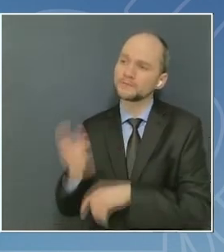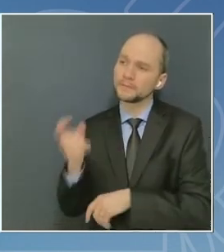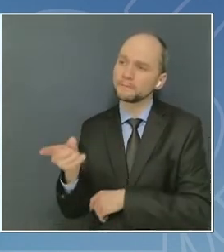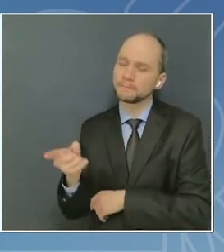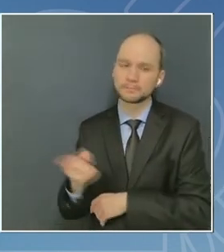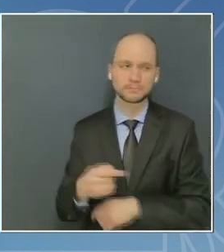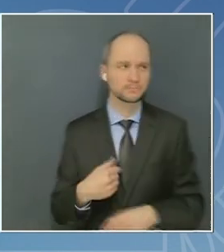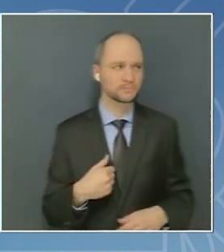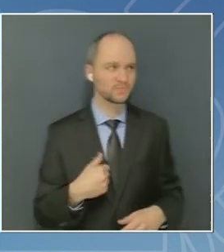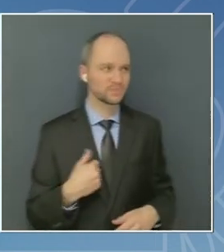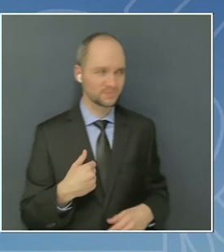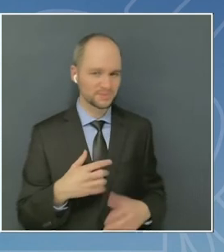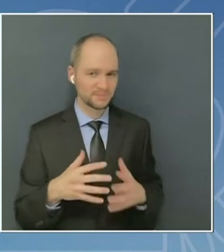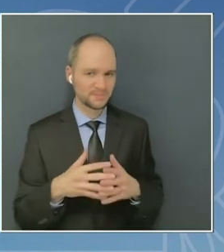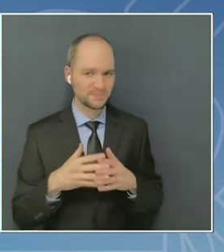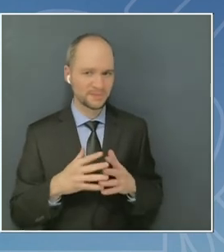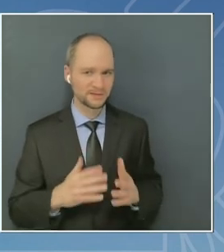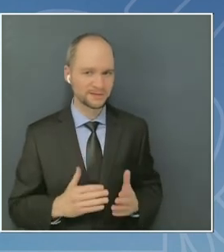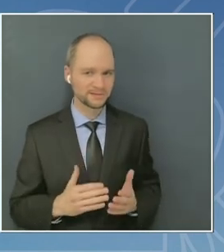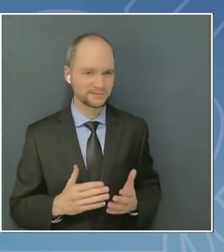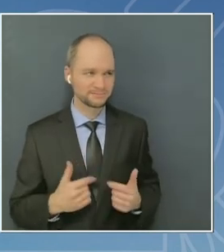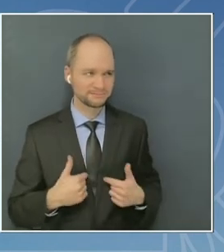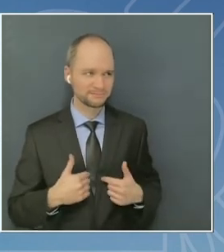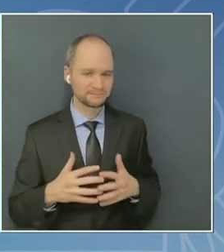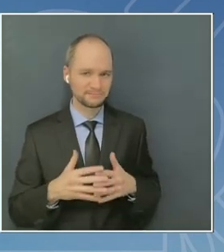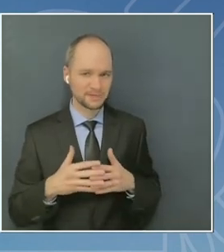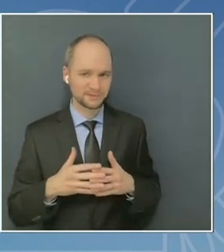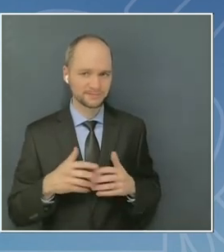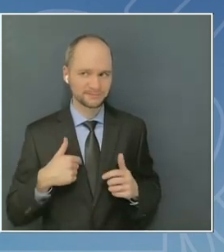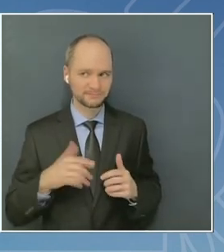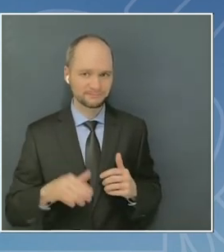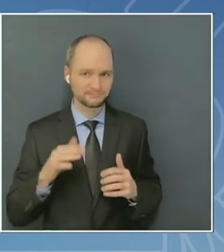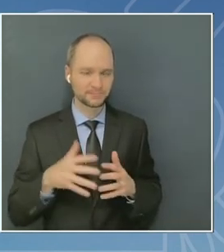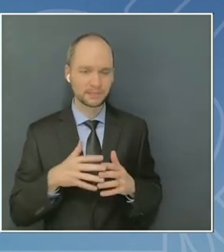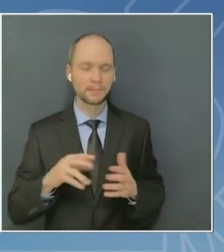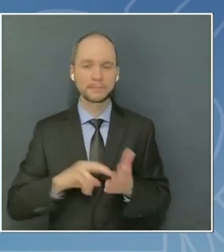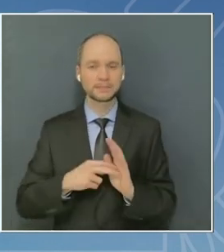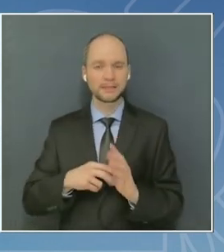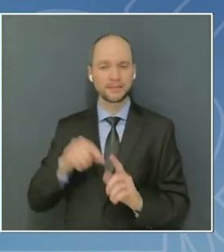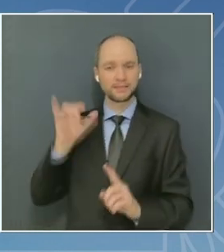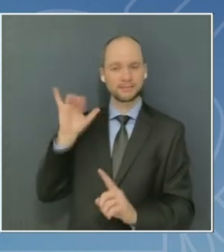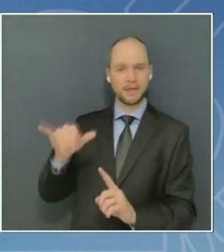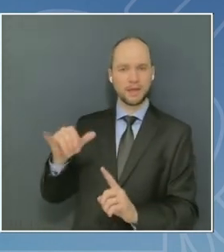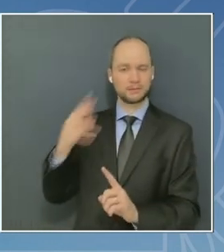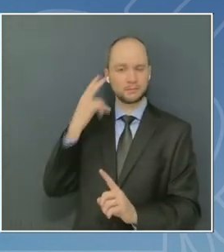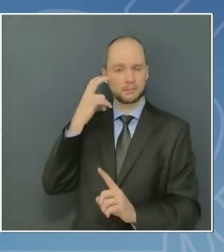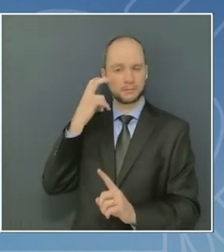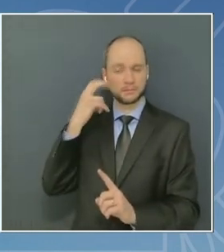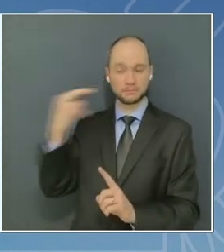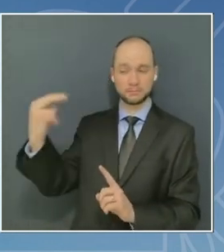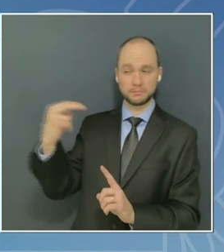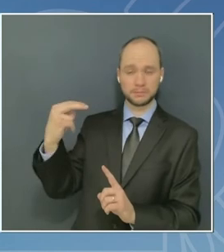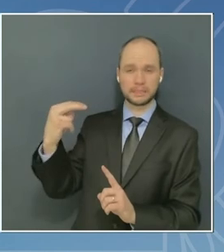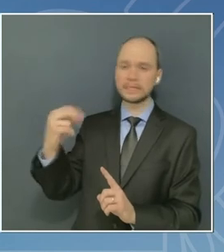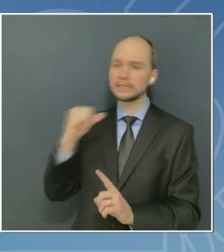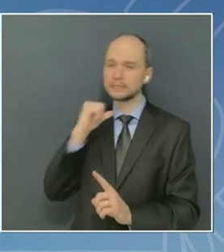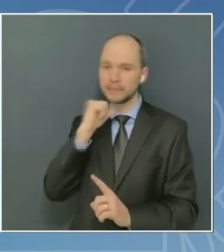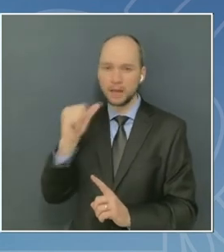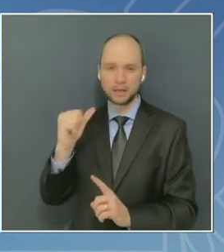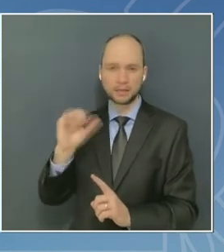Americans." So I don't think it's on us at all. This has to do with the perpetual foreigner